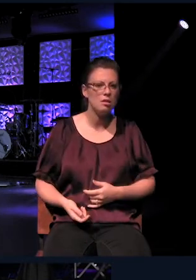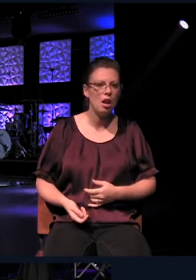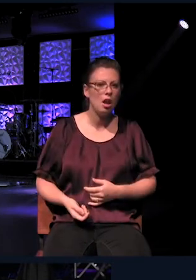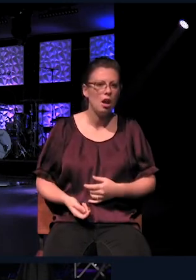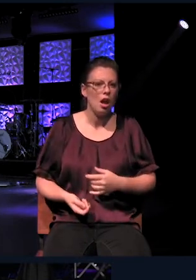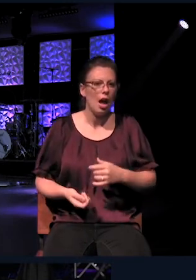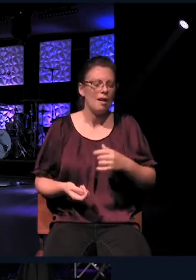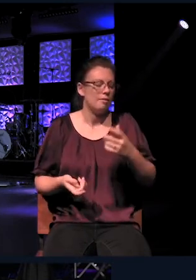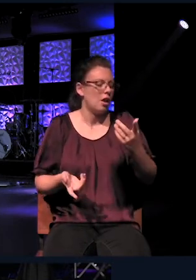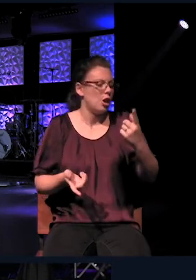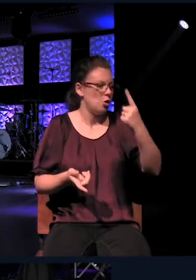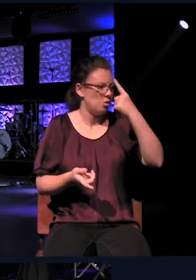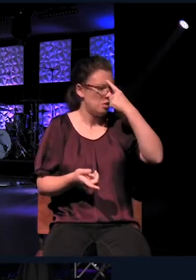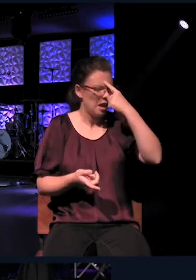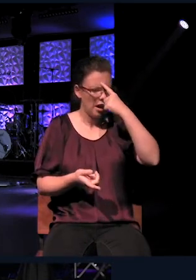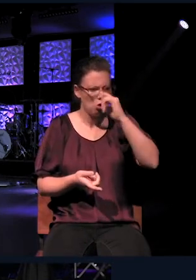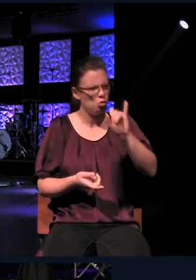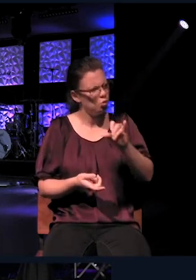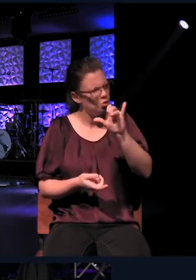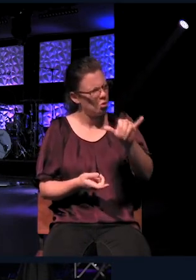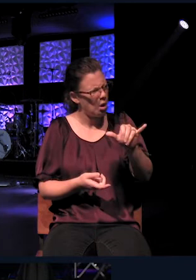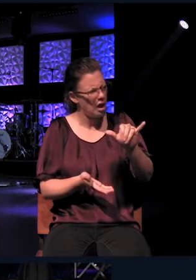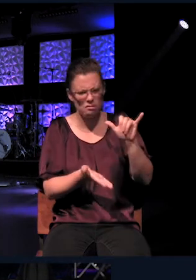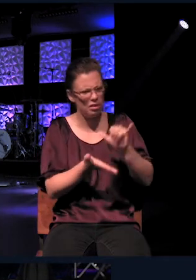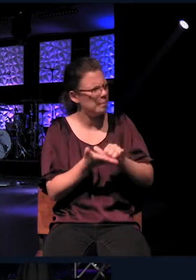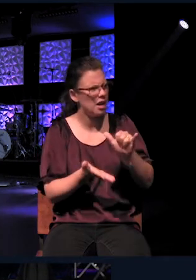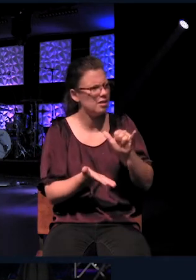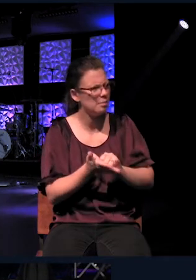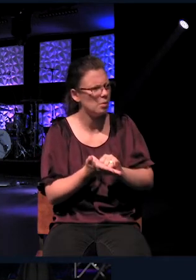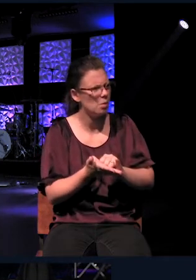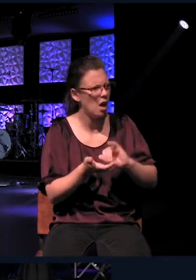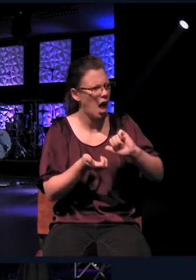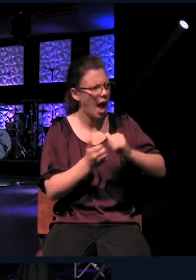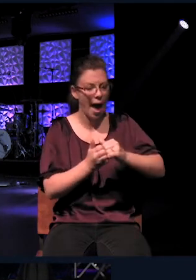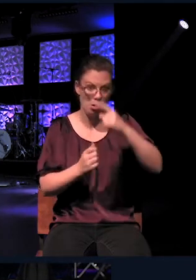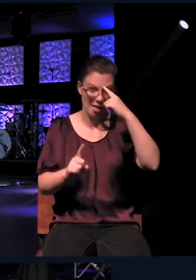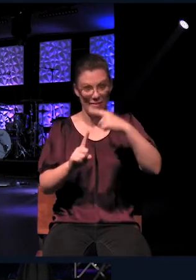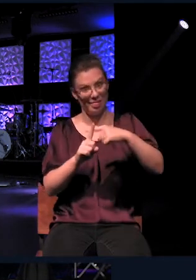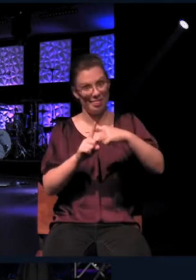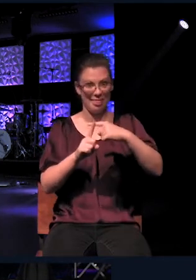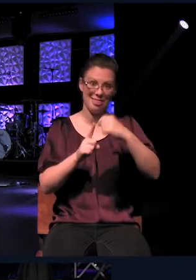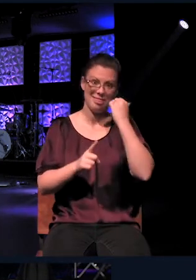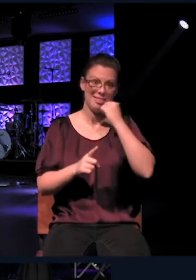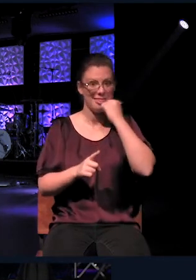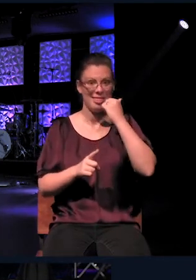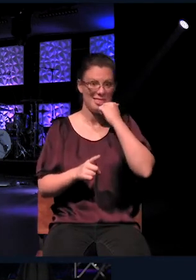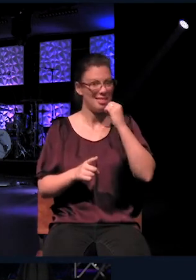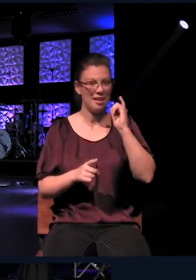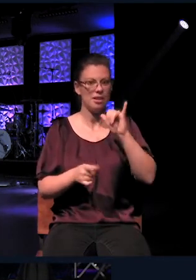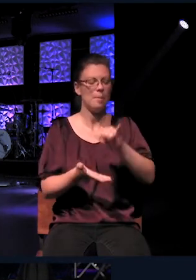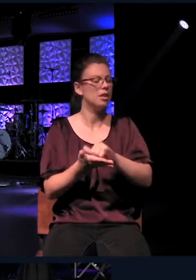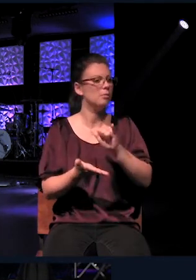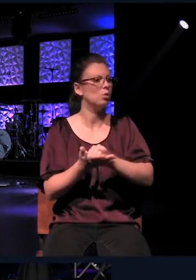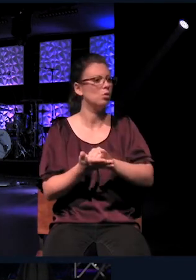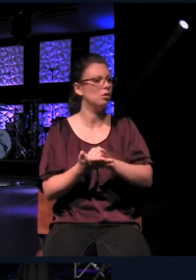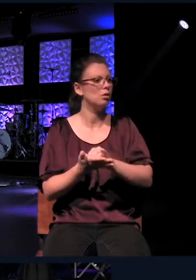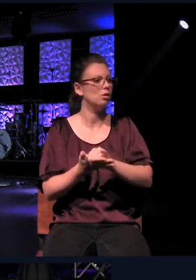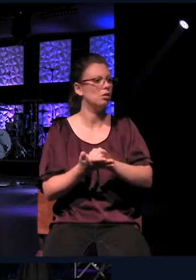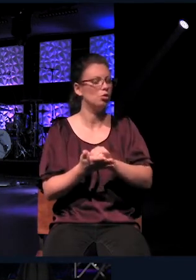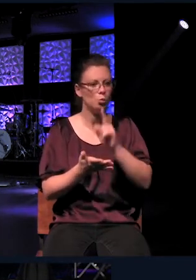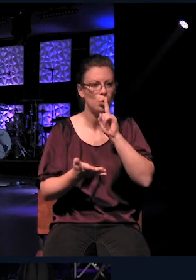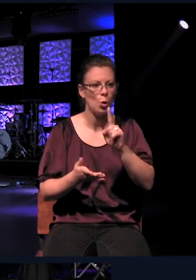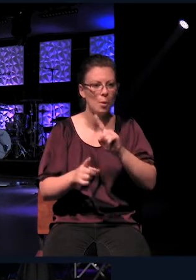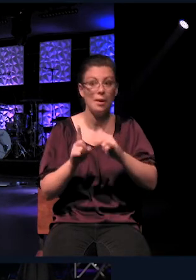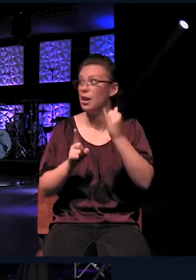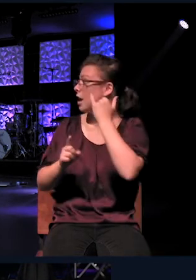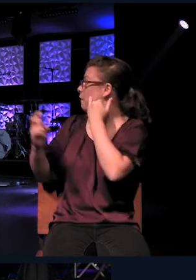jerk. That's true, but you have a tendency to shift this way. Before you know it, you're sitting in the chair and no one wants to be around you.